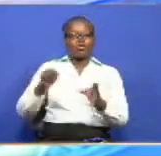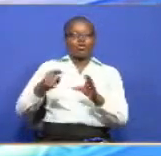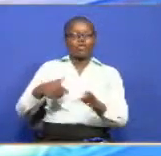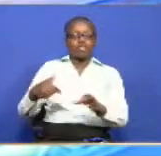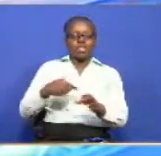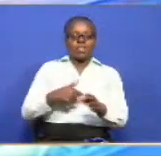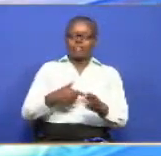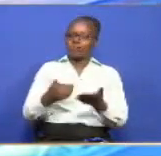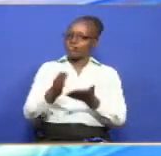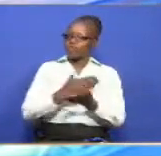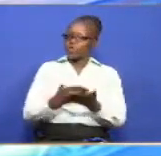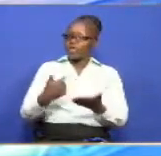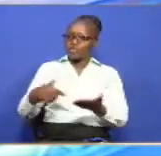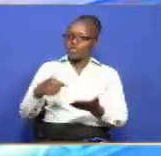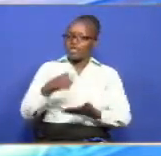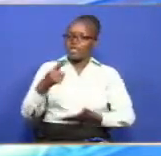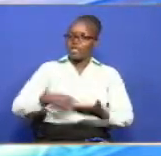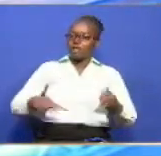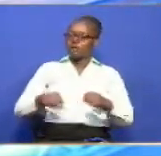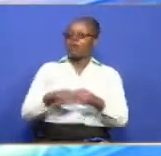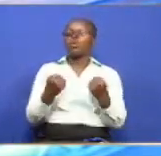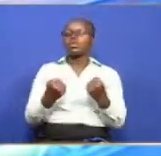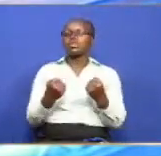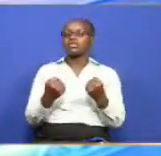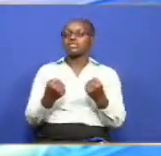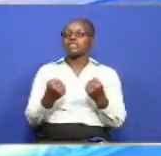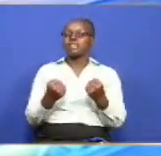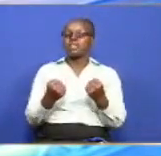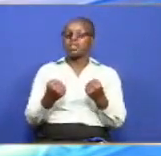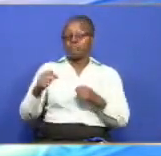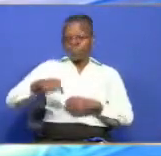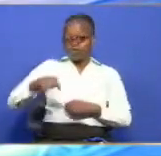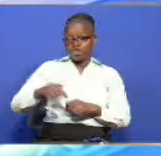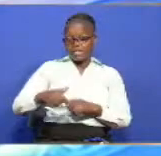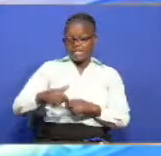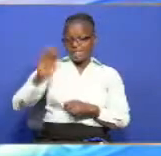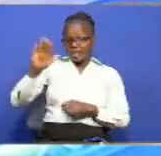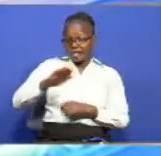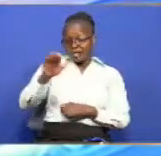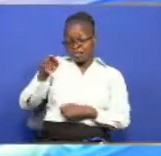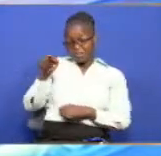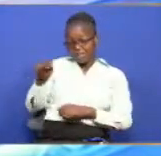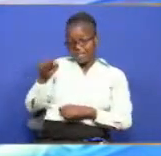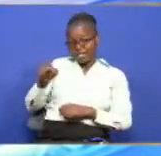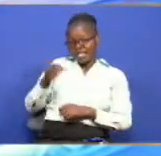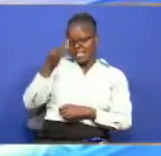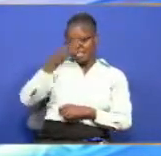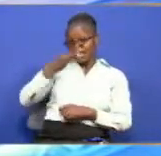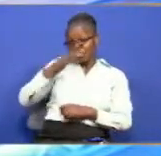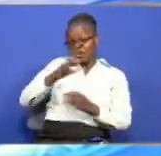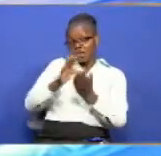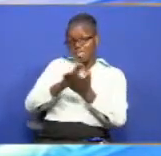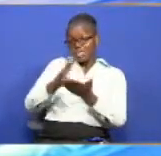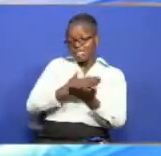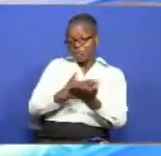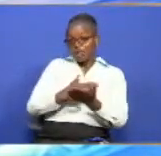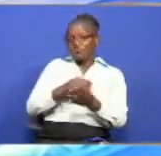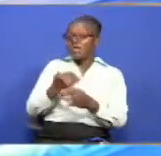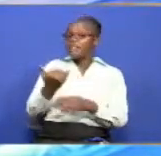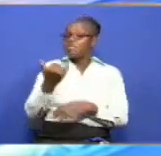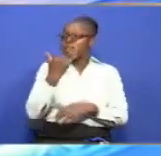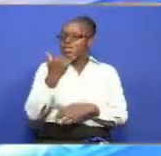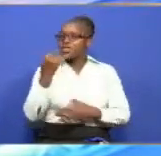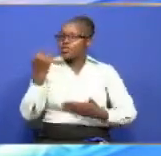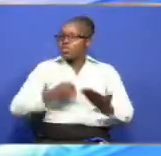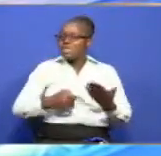us an update on what was happening today at the Kitui County Assembly, plus what are some of the allegations that have been